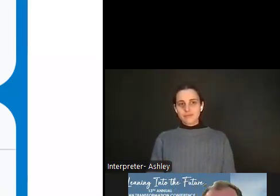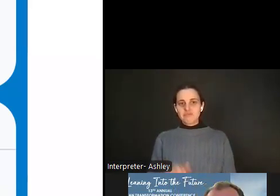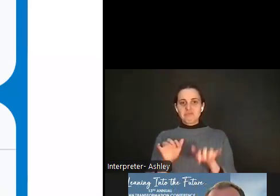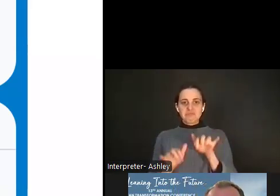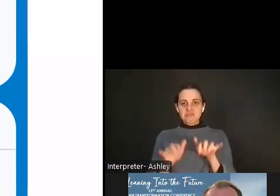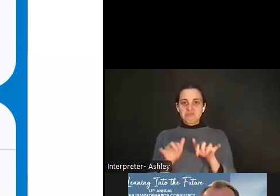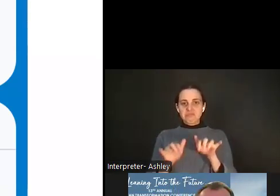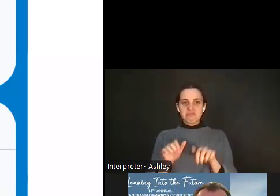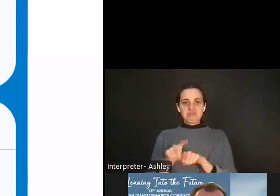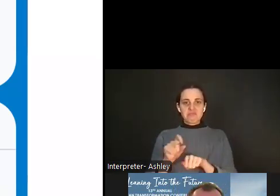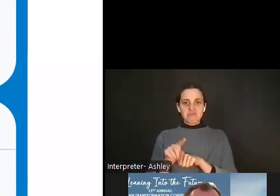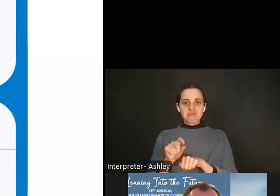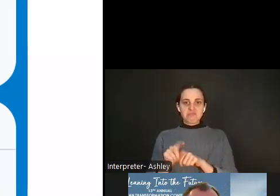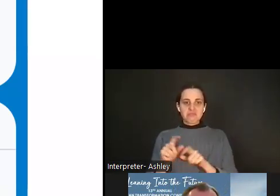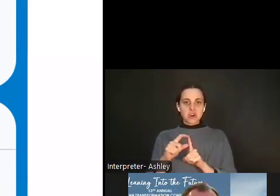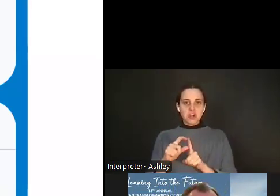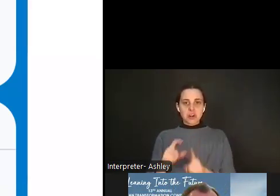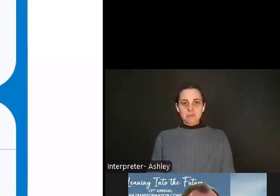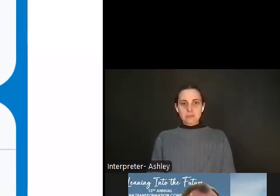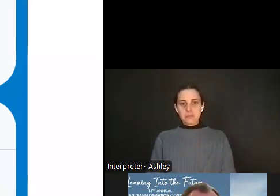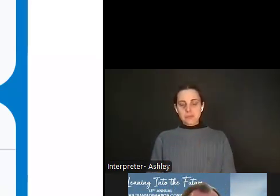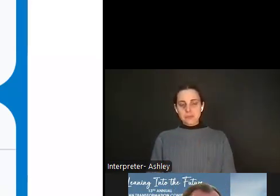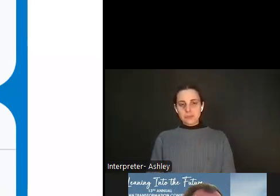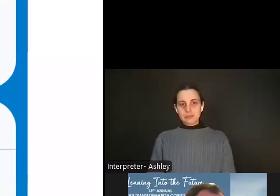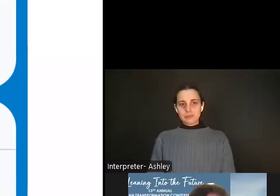just wait for the few words to come in.